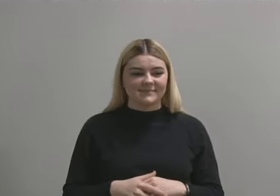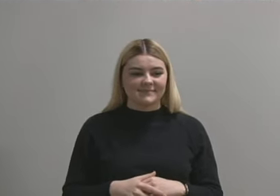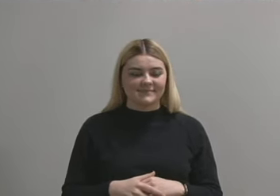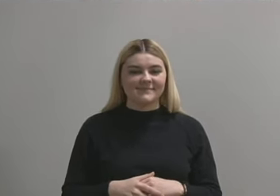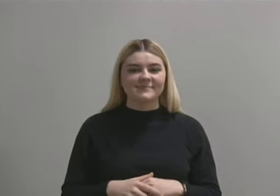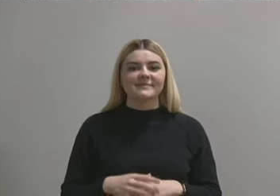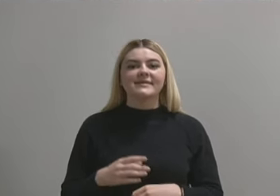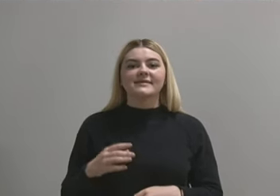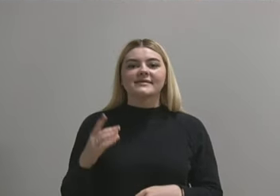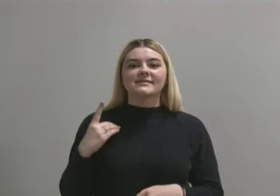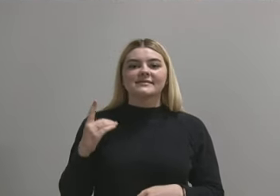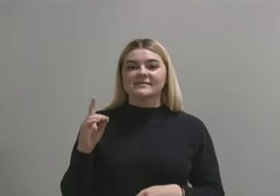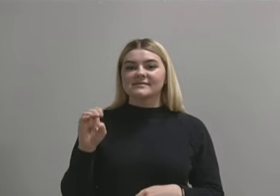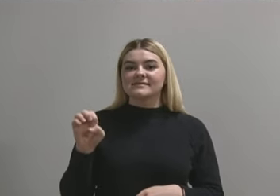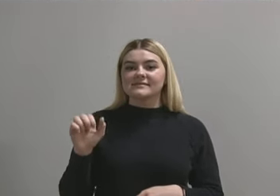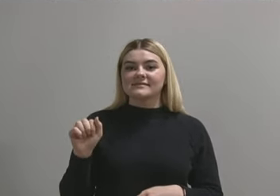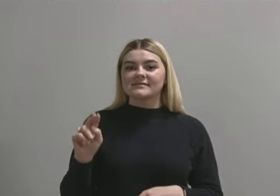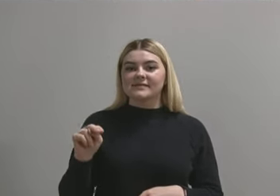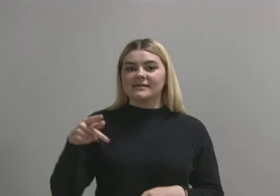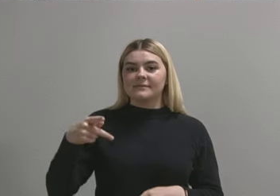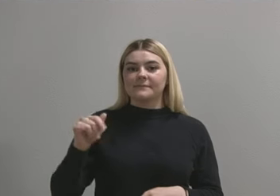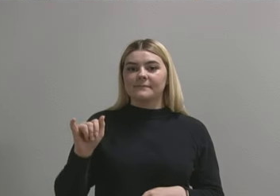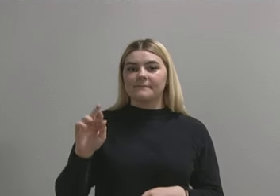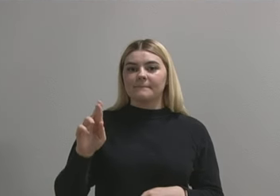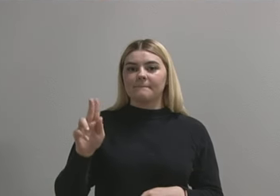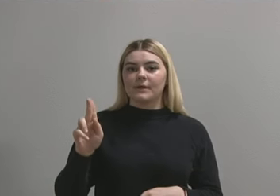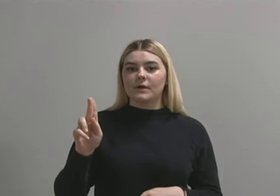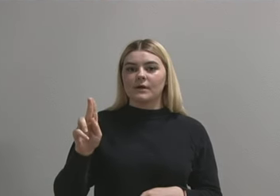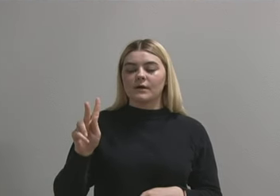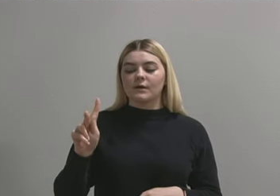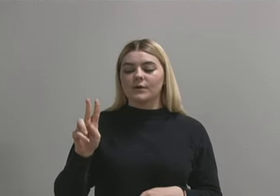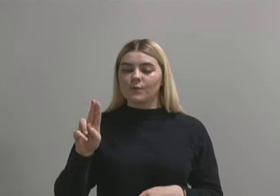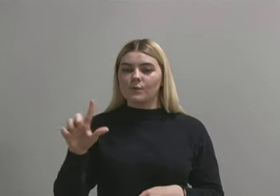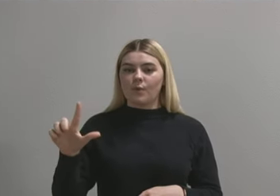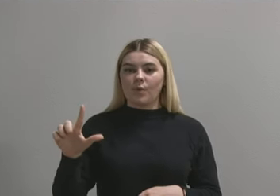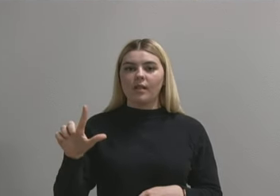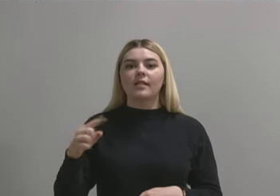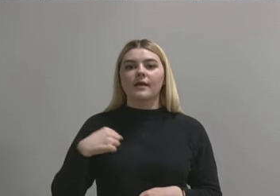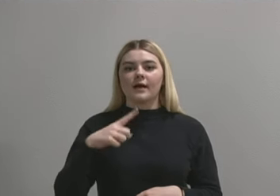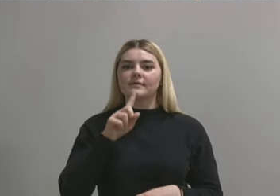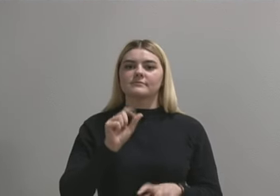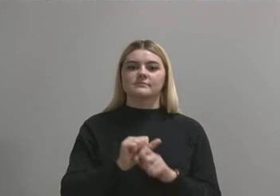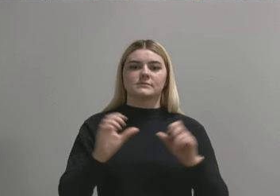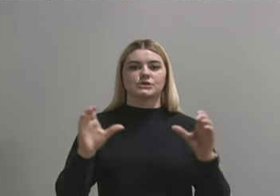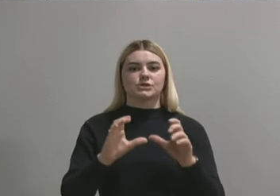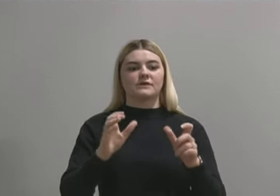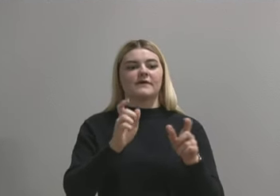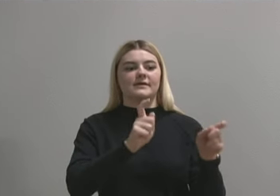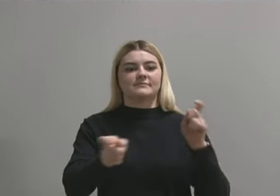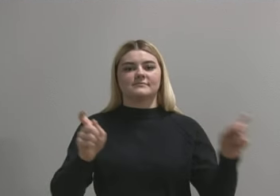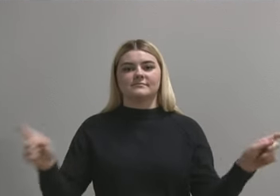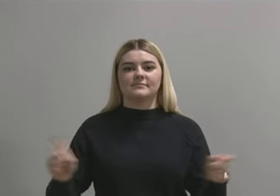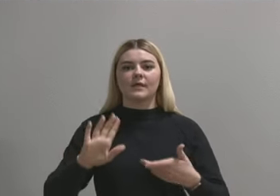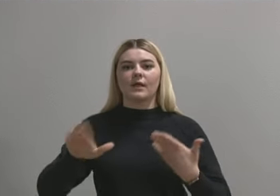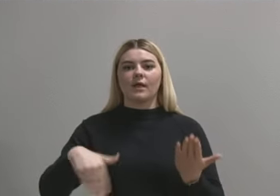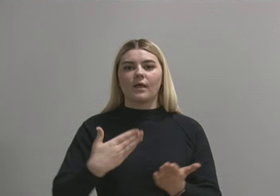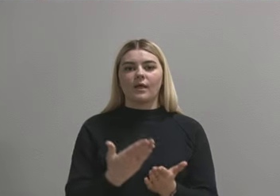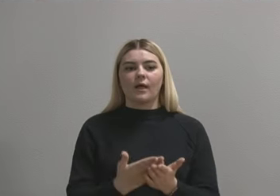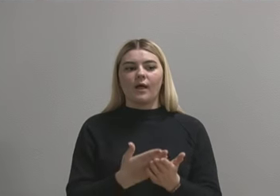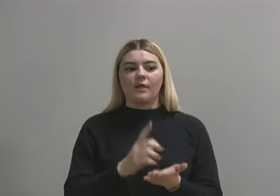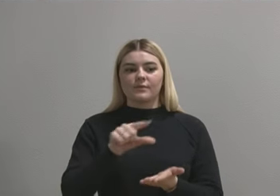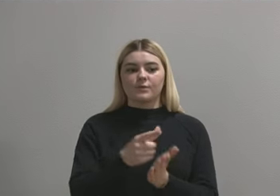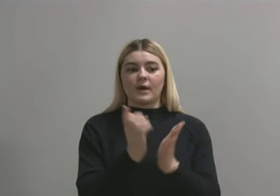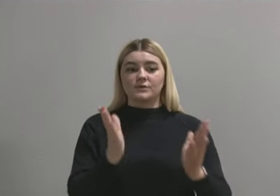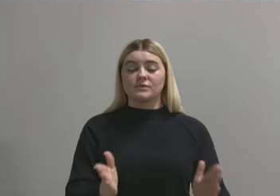Dean Perkul, on behalf of the faculty, I certify that the candidates who have completed all their academic requirements